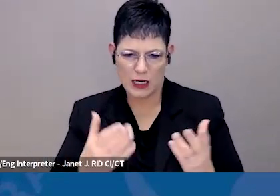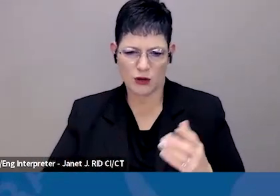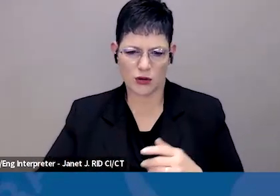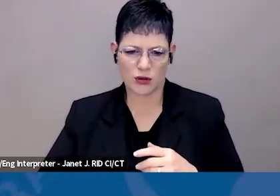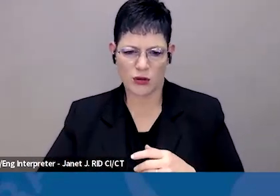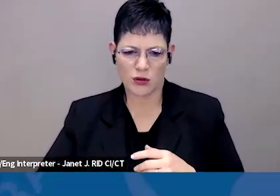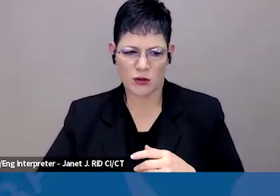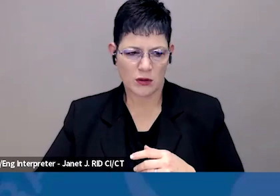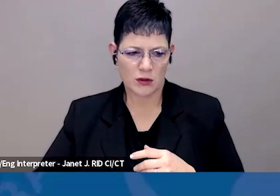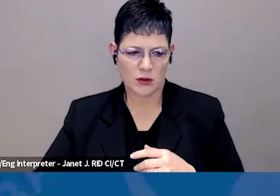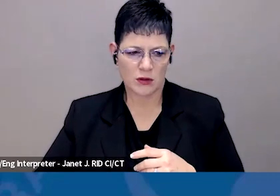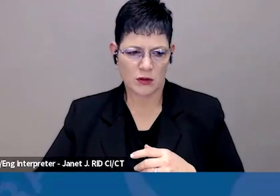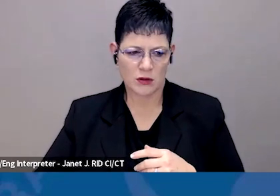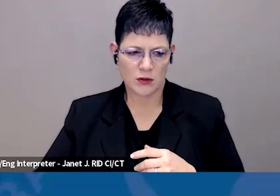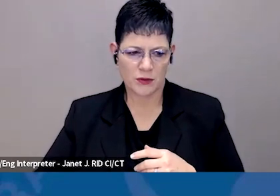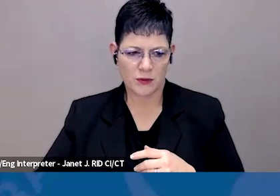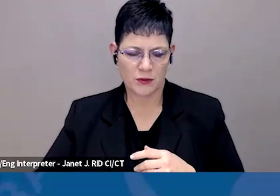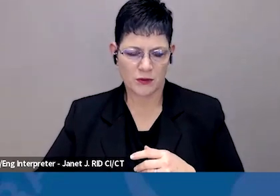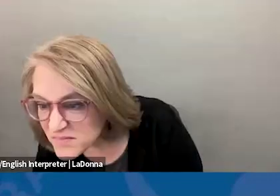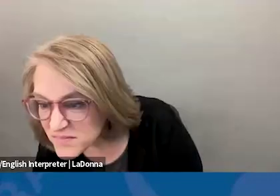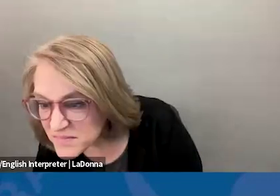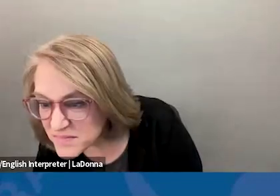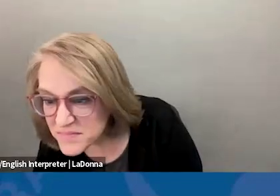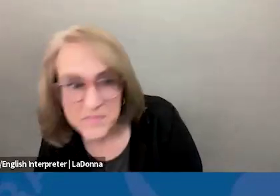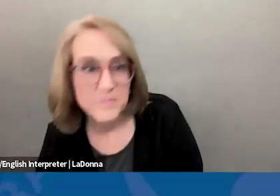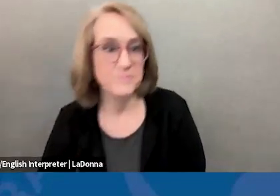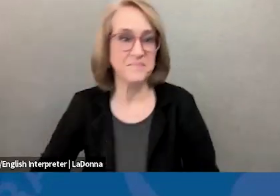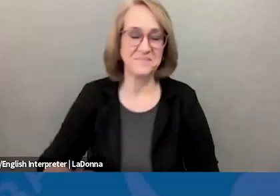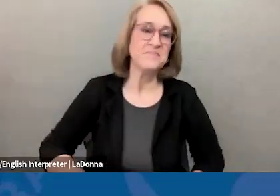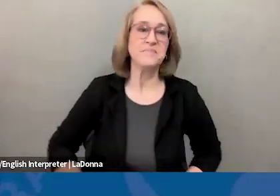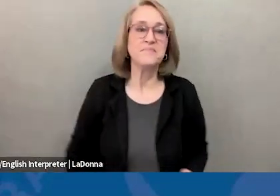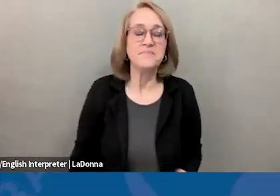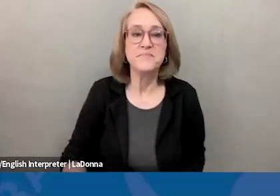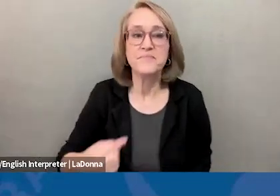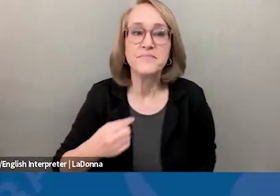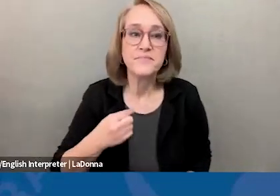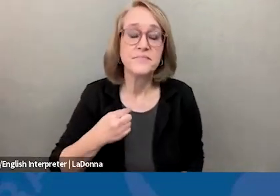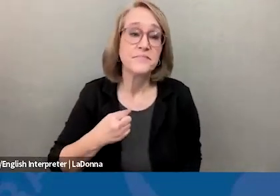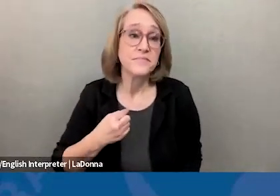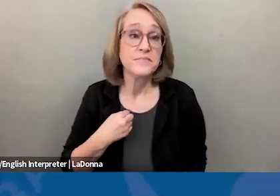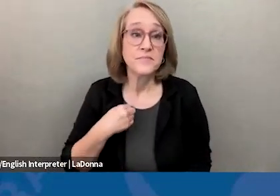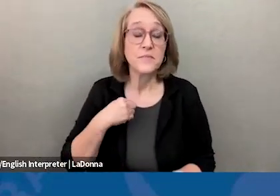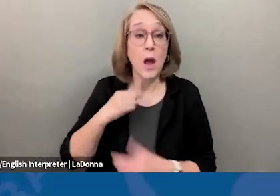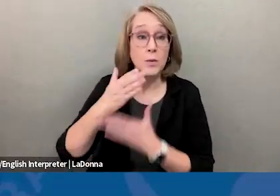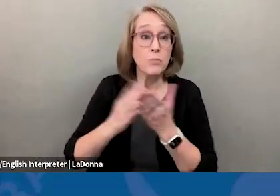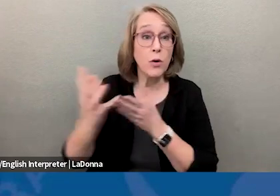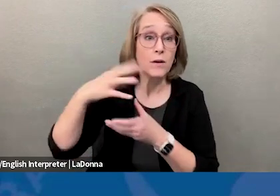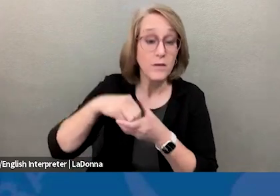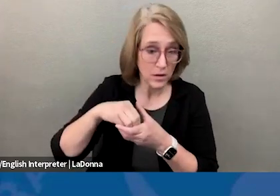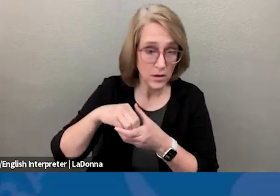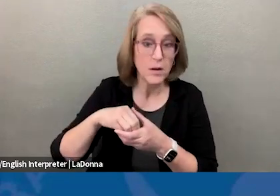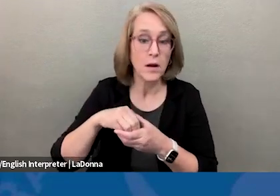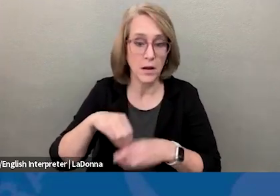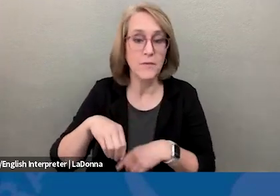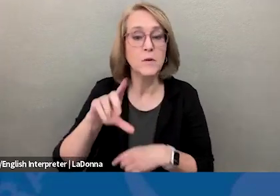who are working on the national strategy. I was part of the 2016 NASM committee